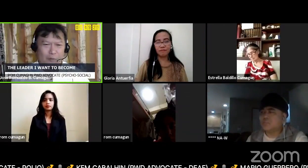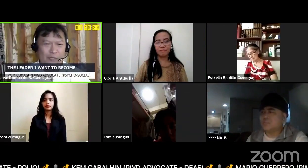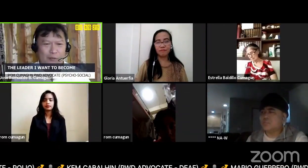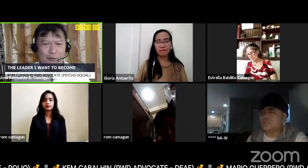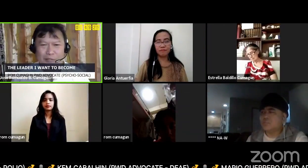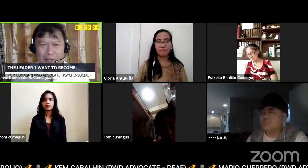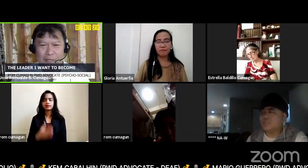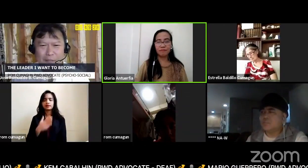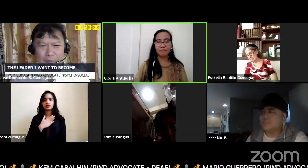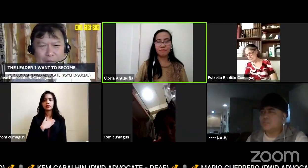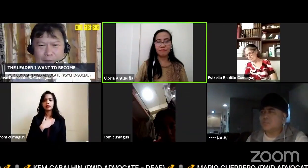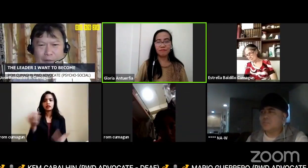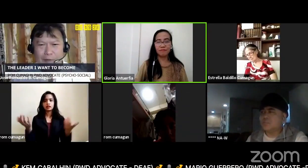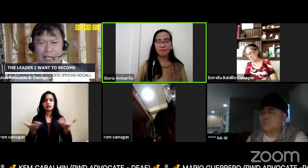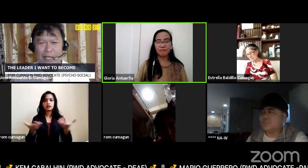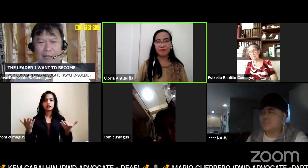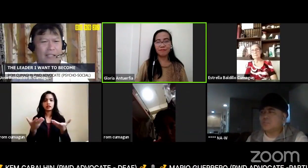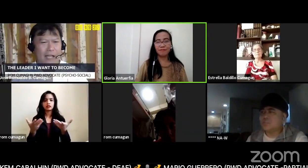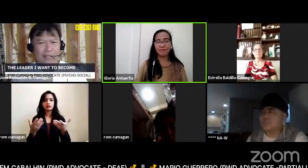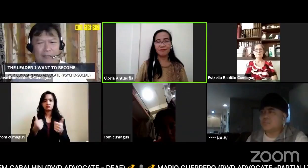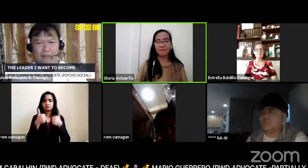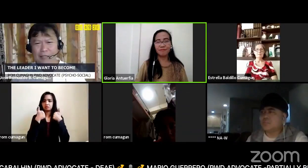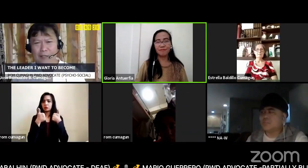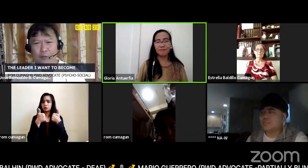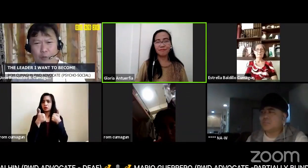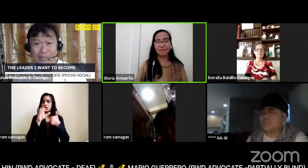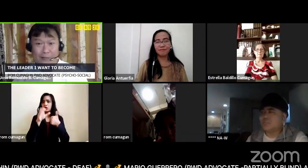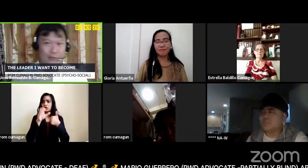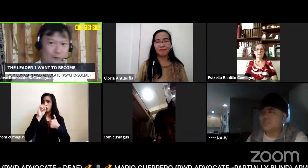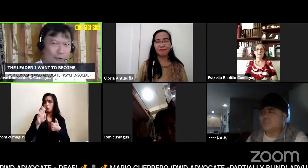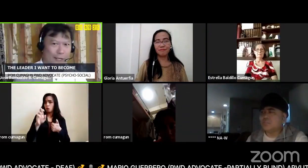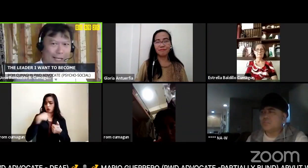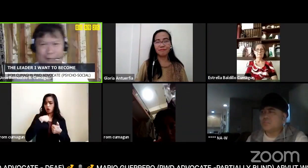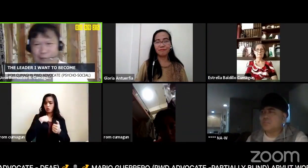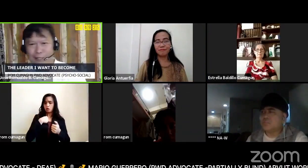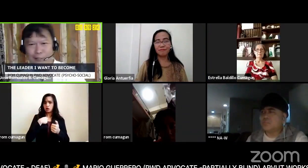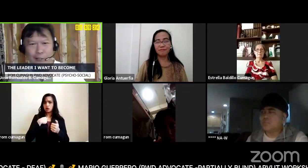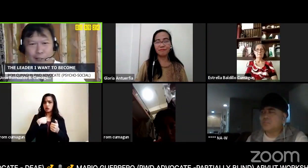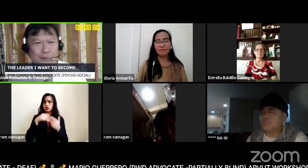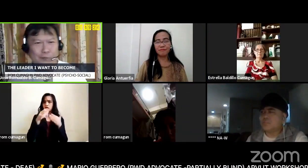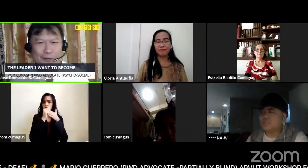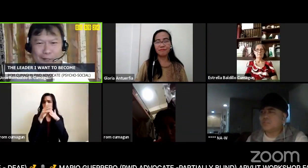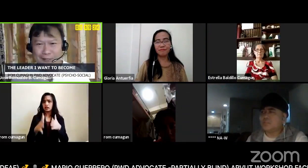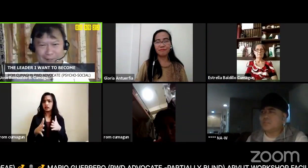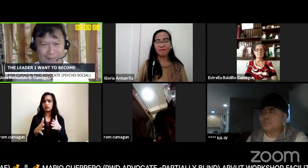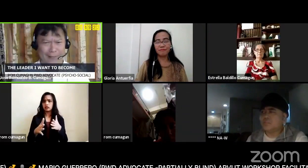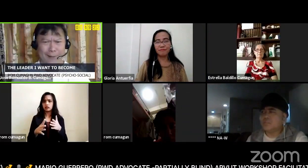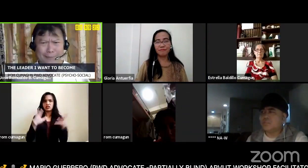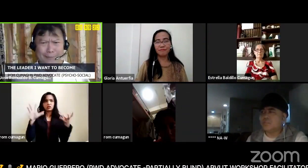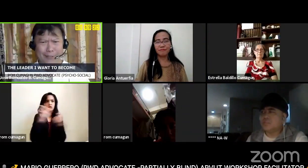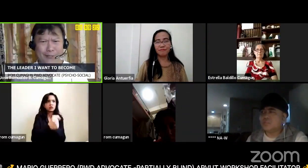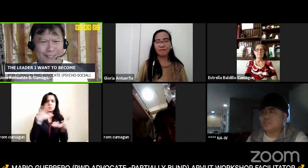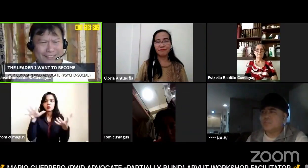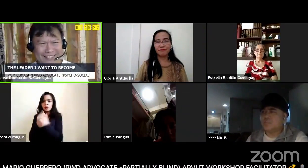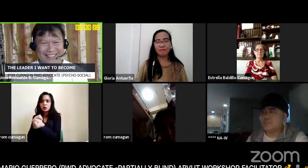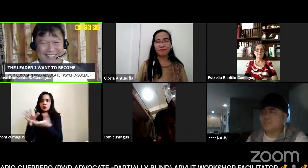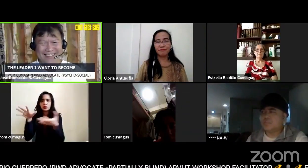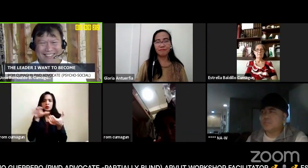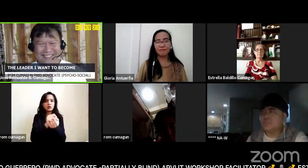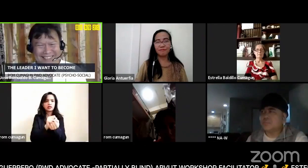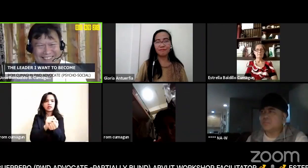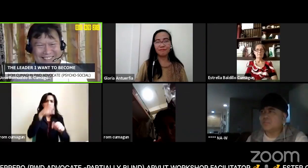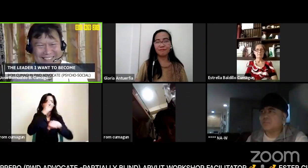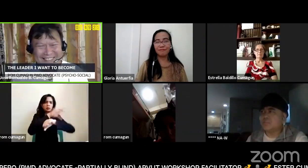my constituents to something good? Am I the kind of leader who will destroy other leaders because they're